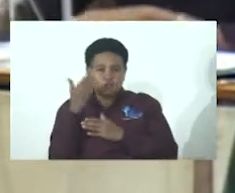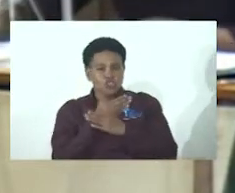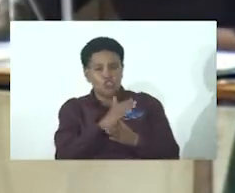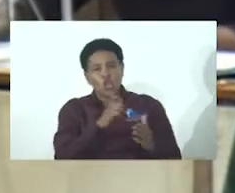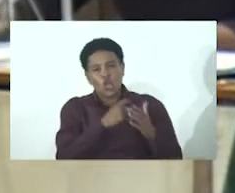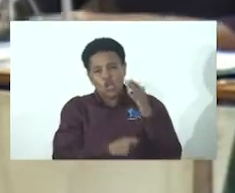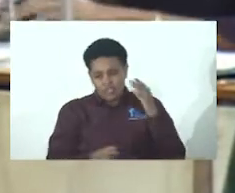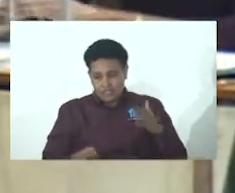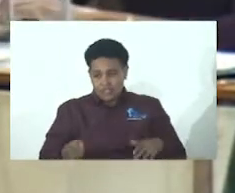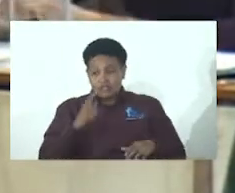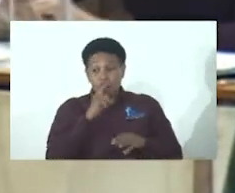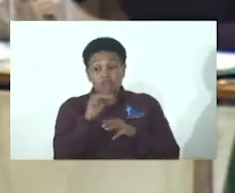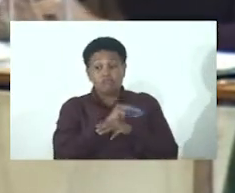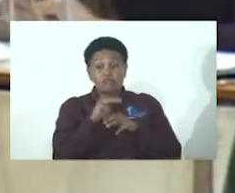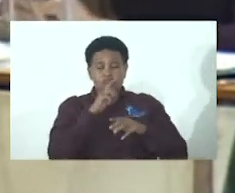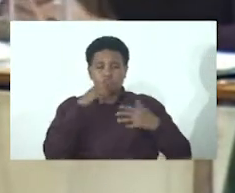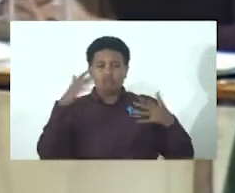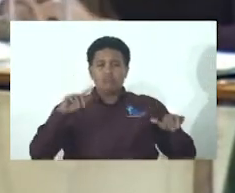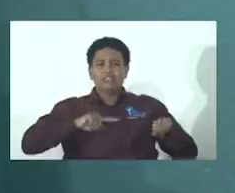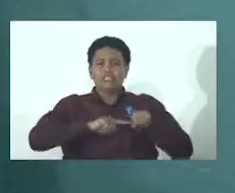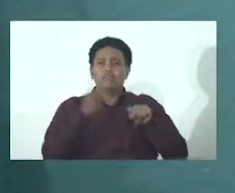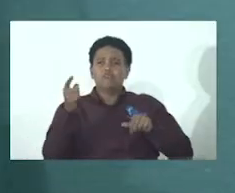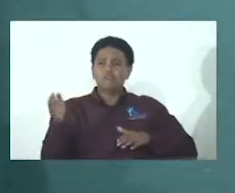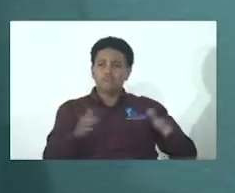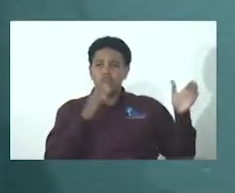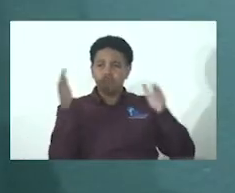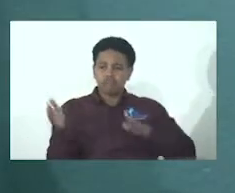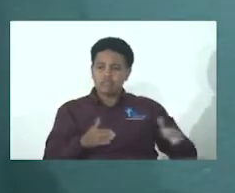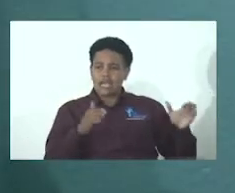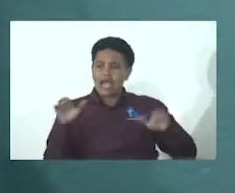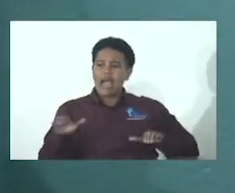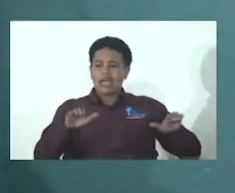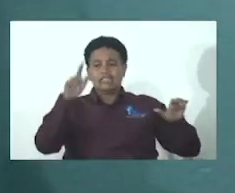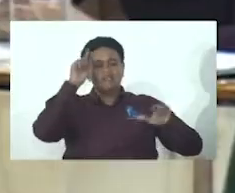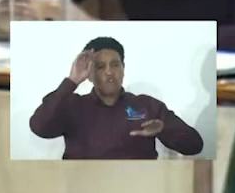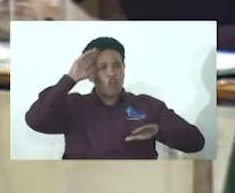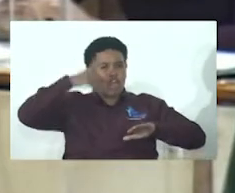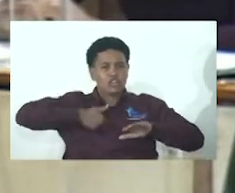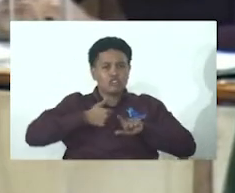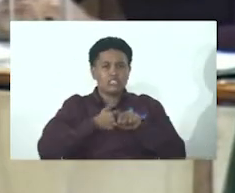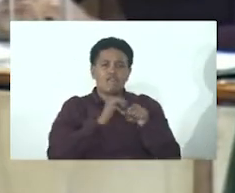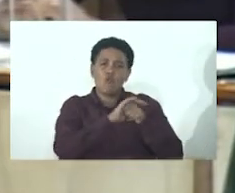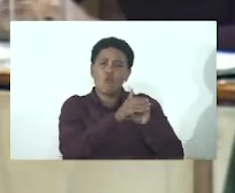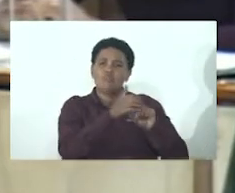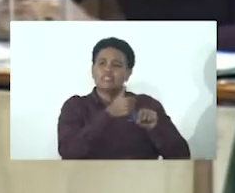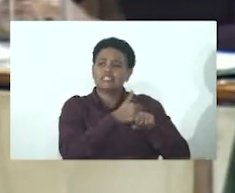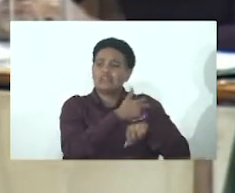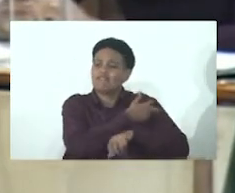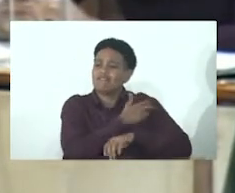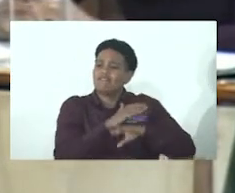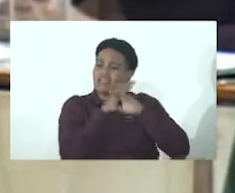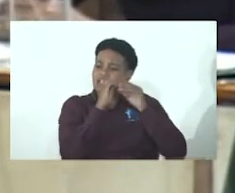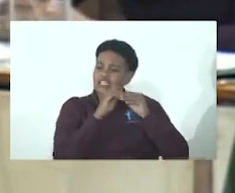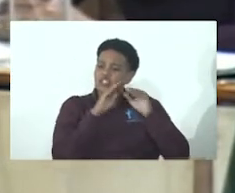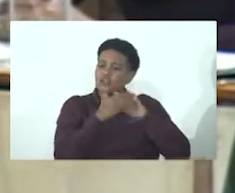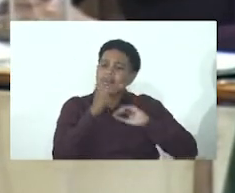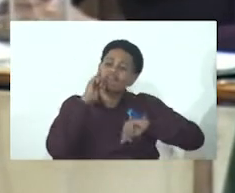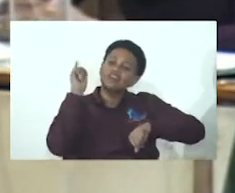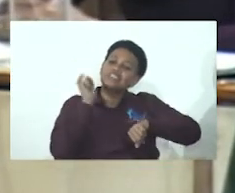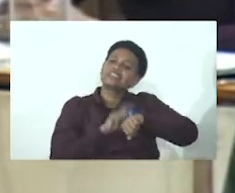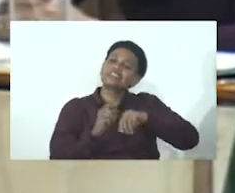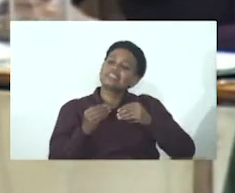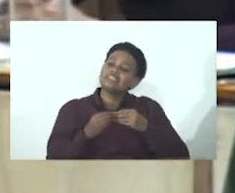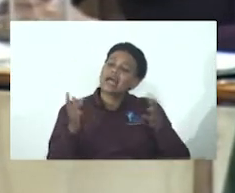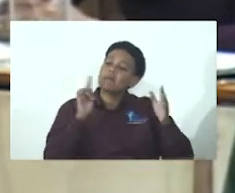has already commenced its preparation activities for the introduction of the COVID-19 vaccines in Jamaica and for the timely